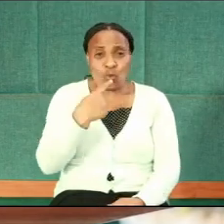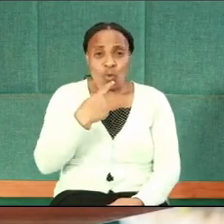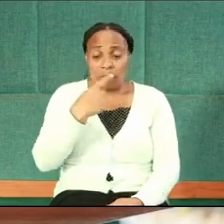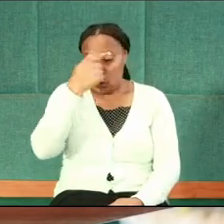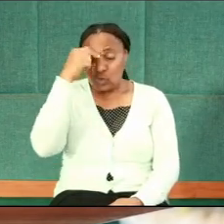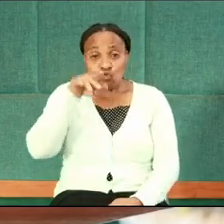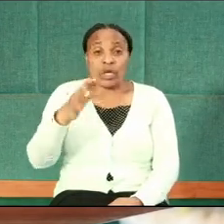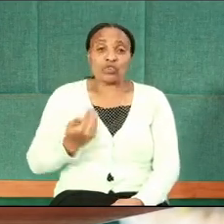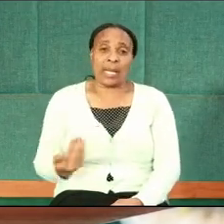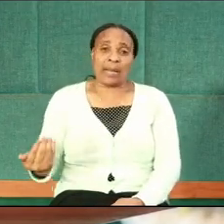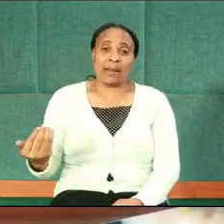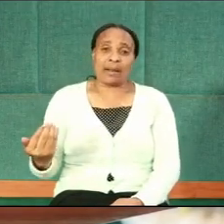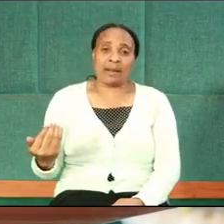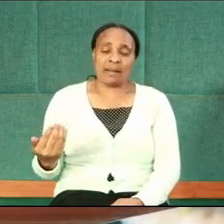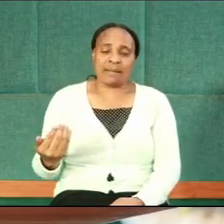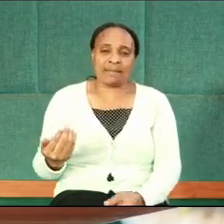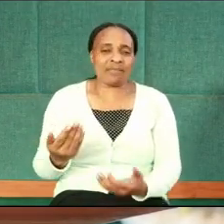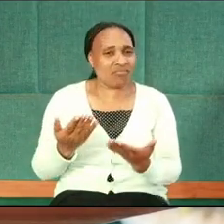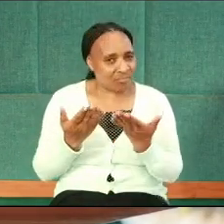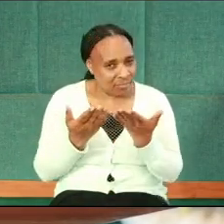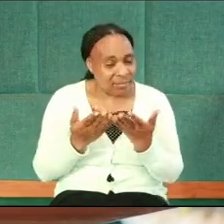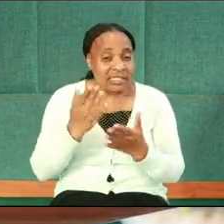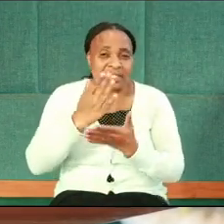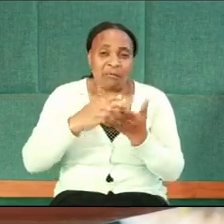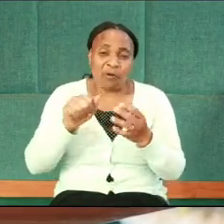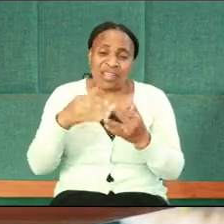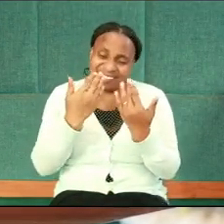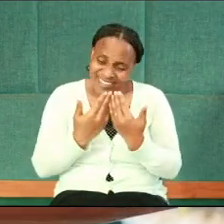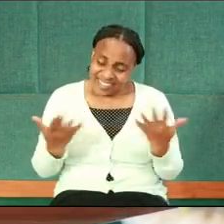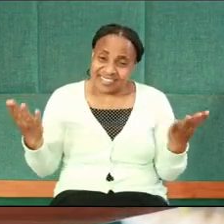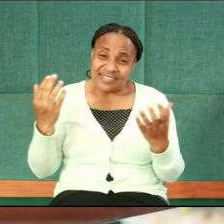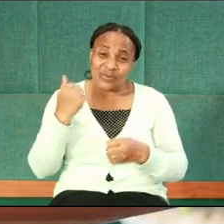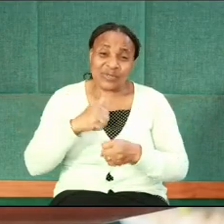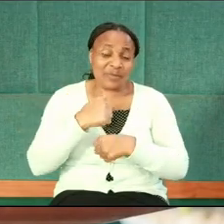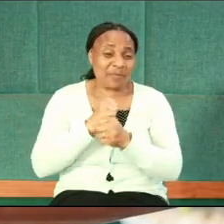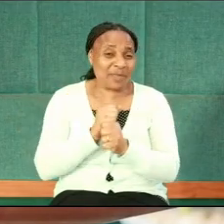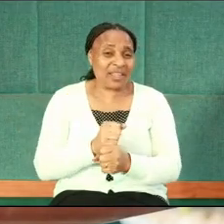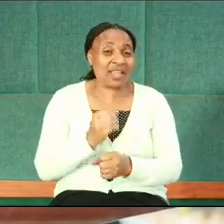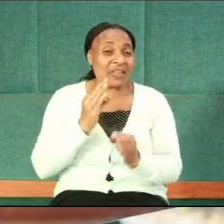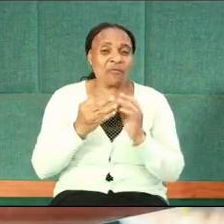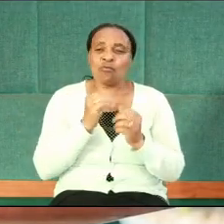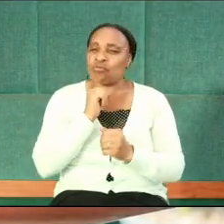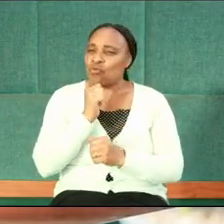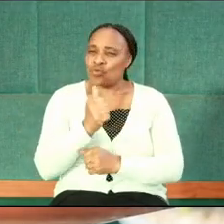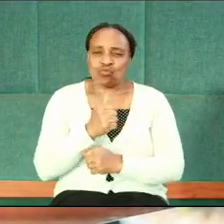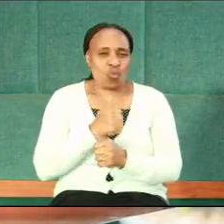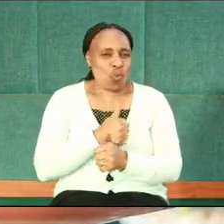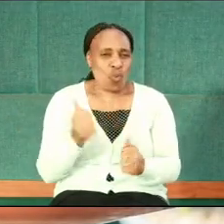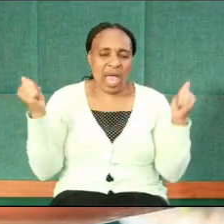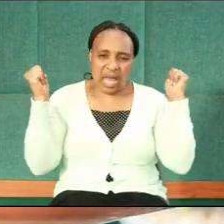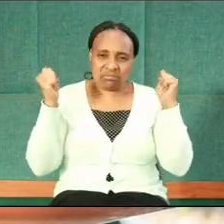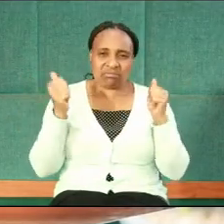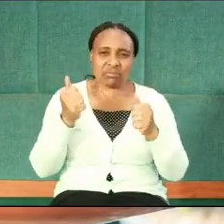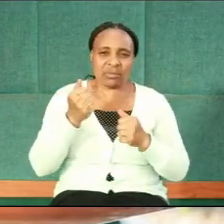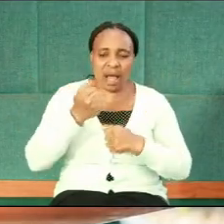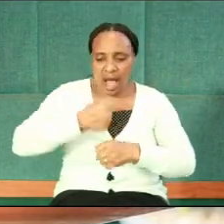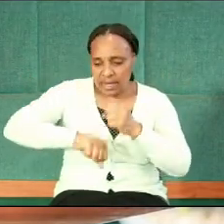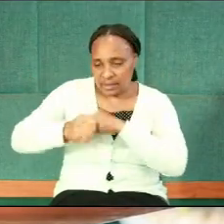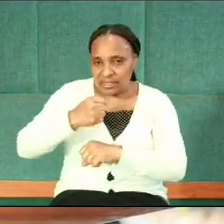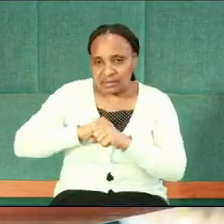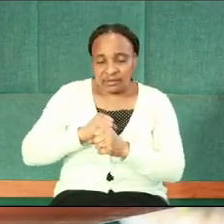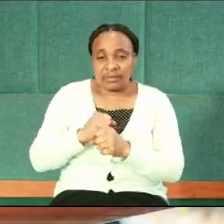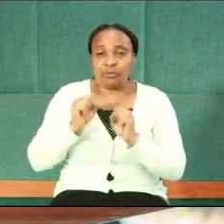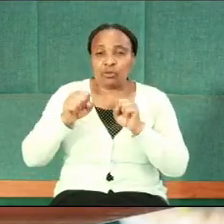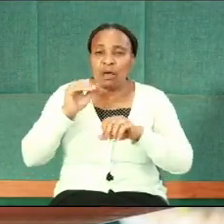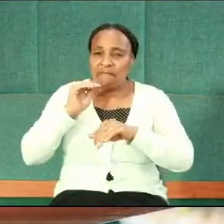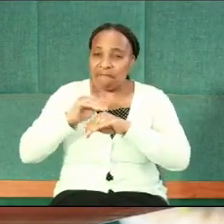from you. Anyway, some of those factors are the ones which, if not well negotiated, they are even going to affect